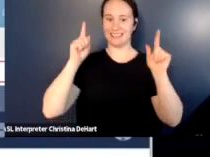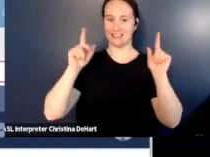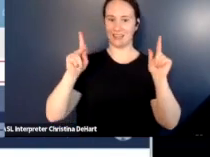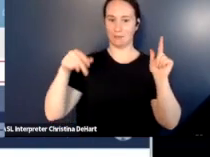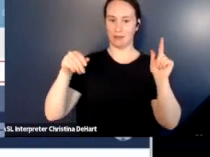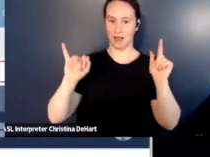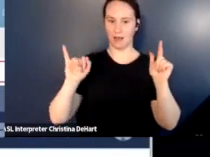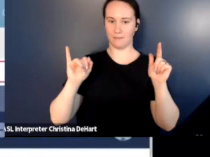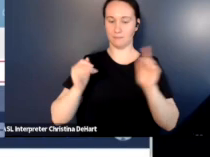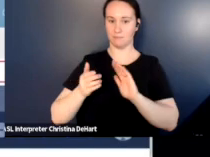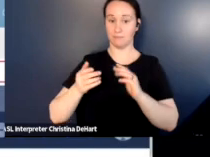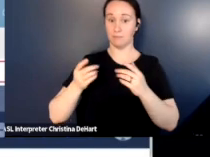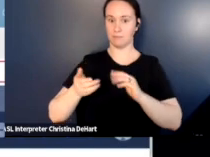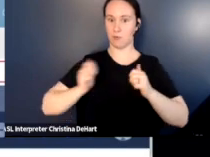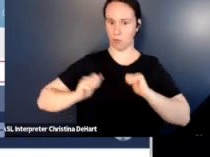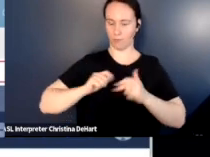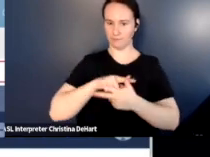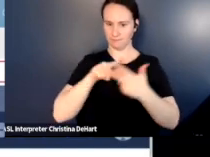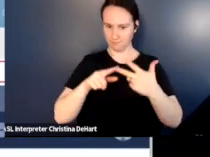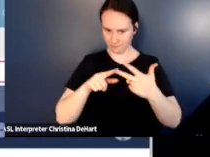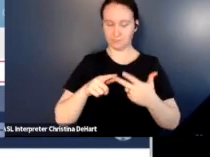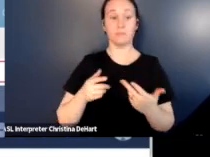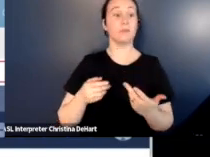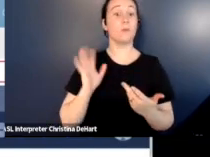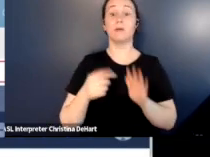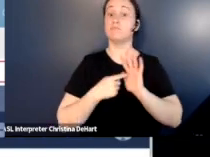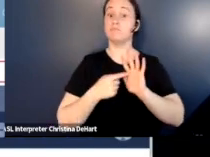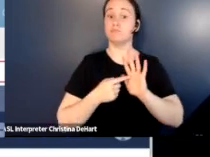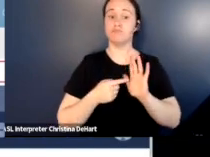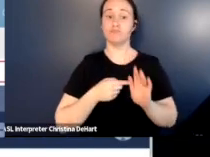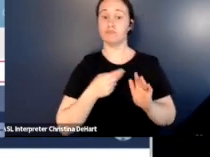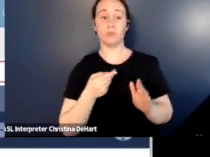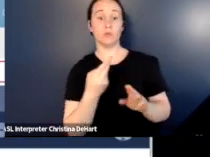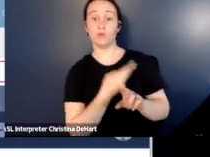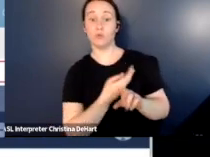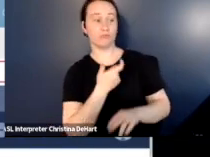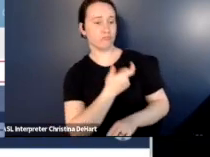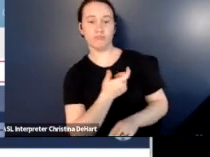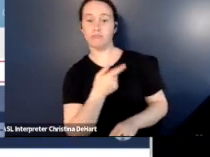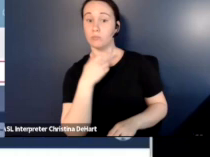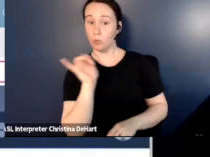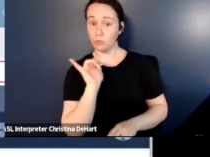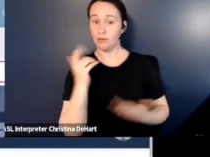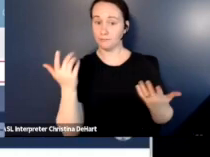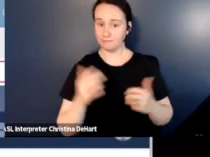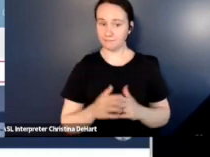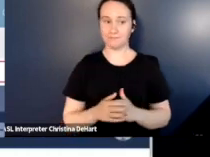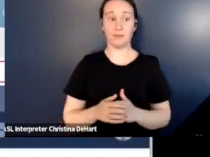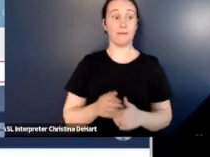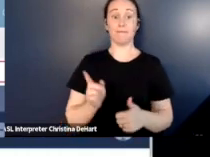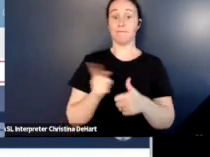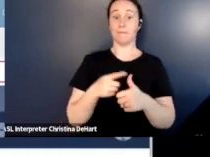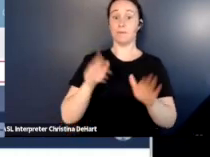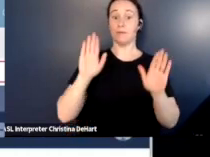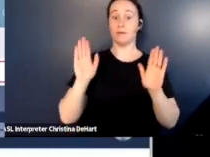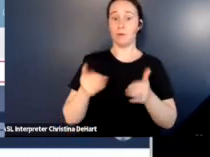we'll be demoing some of the features that are available to users on the unified platform. First, I'm going to